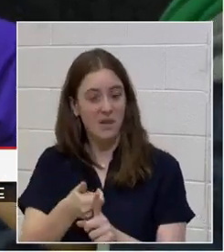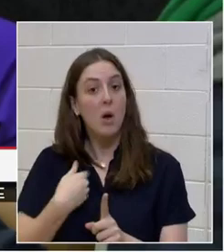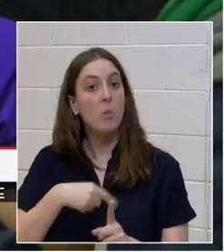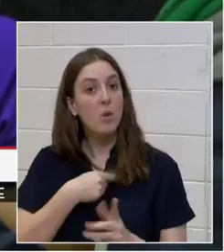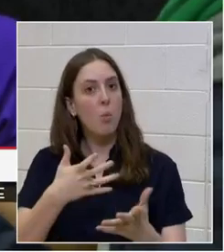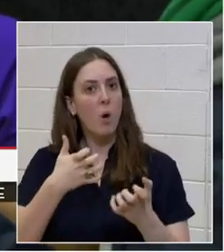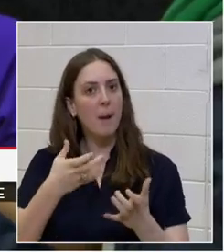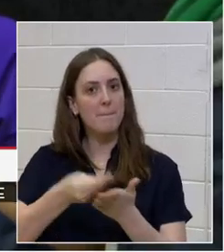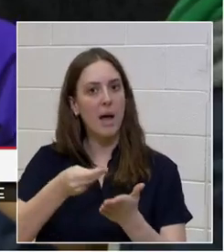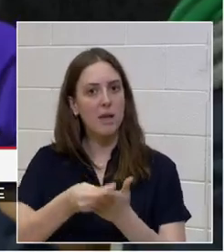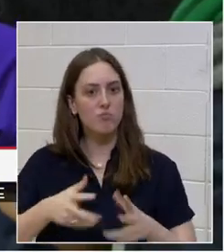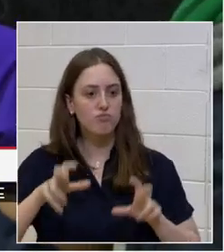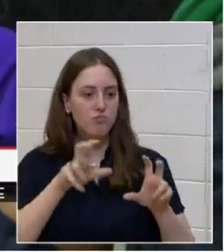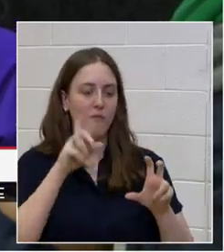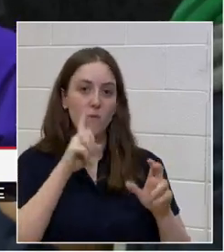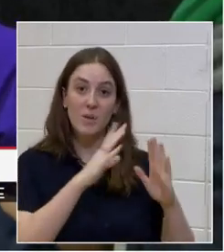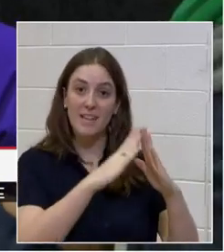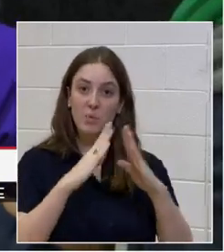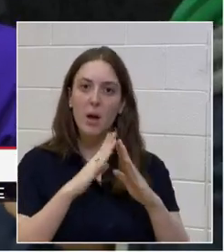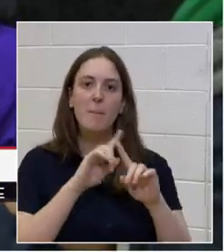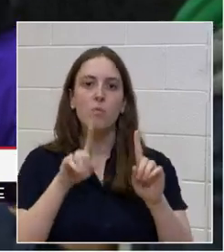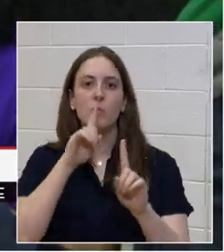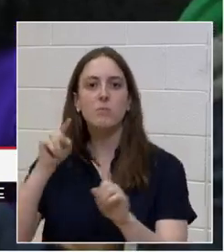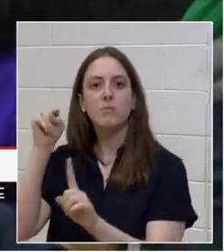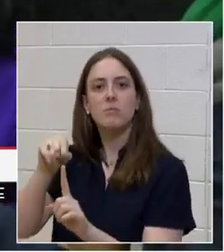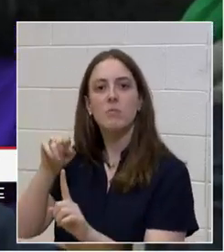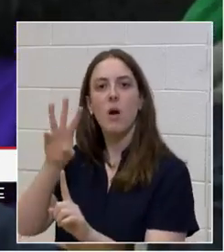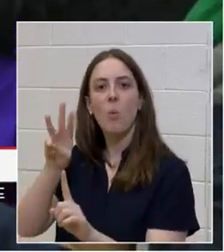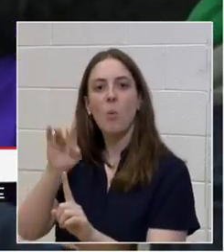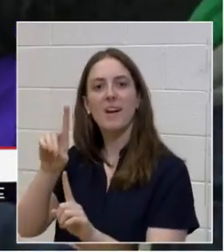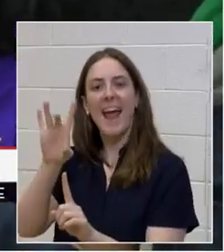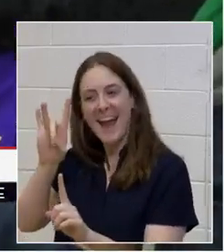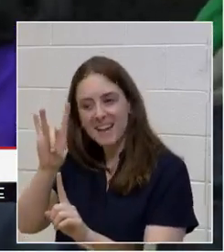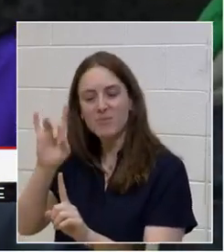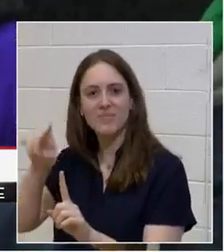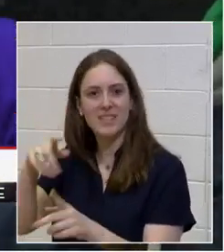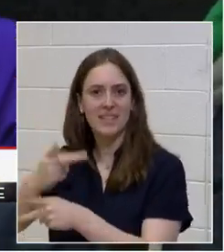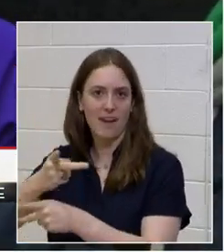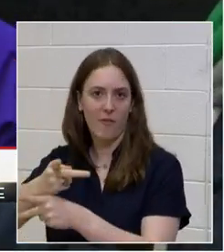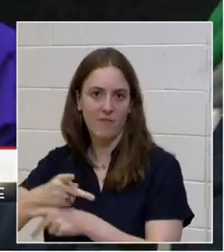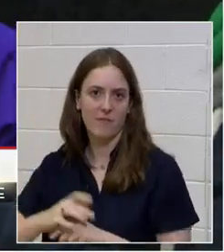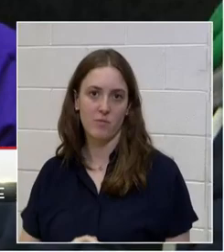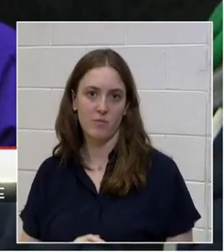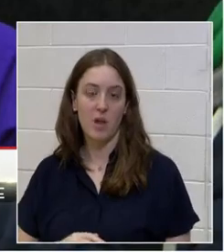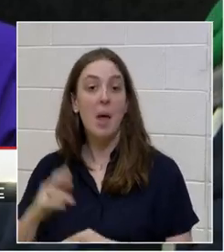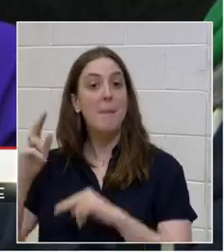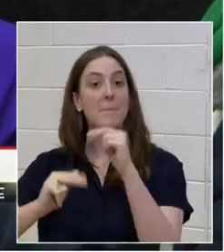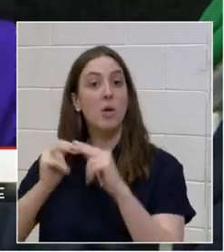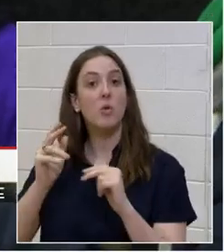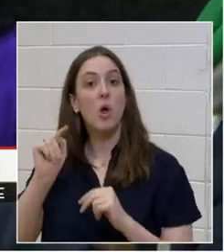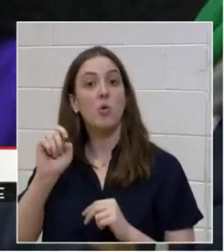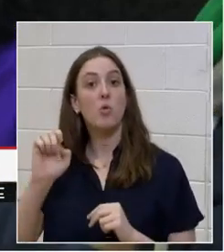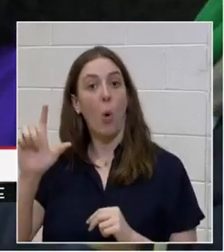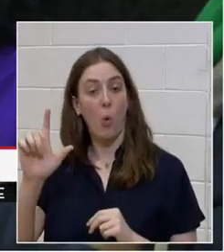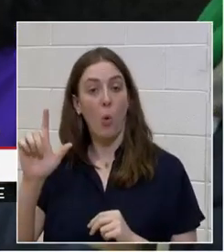for downtown, we have to make sure that Ward 8 is being taken care of. And she was saying to build a toll for 11th